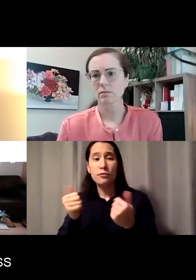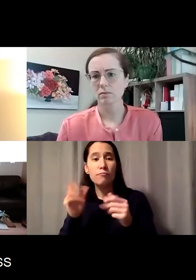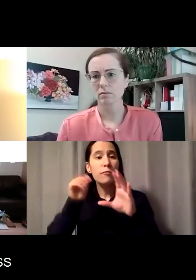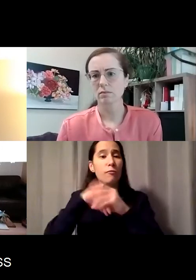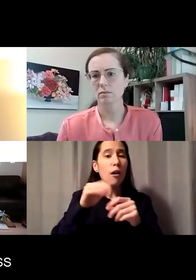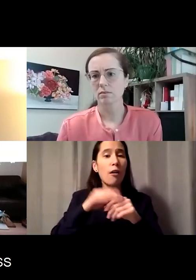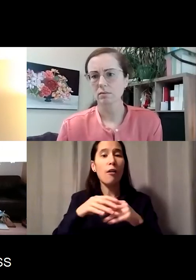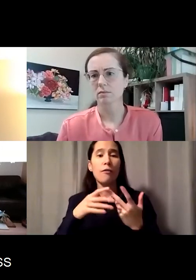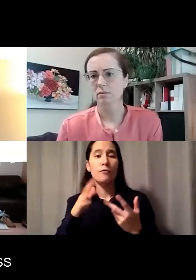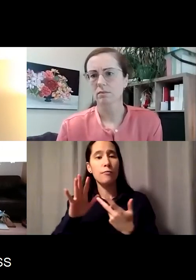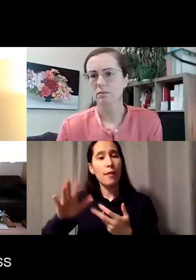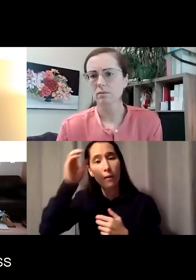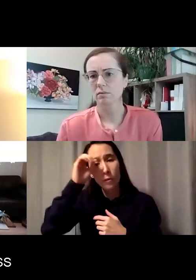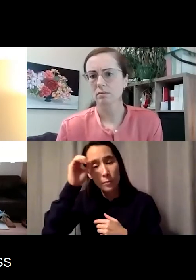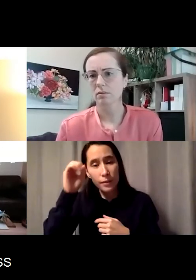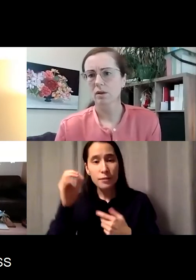concerns.